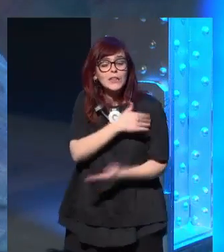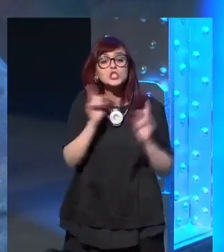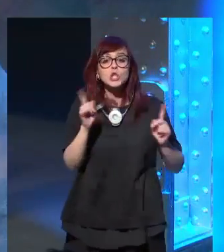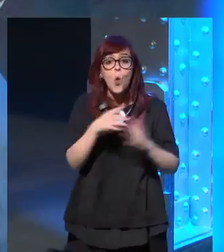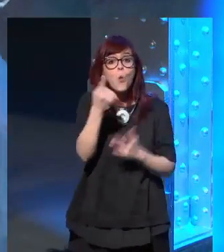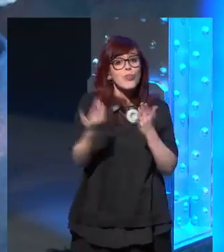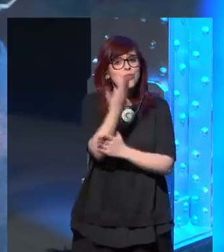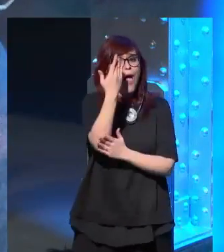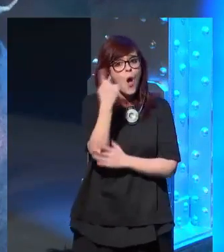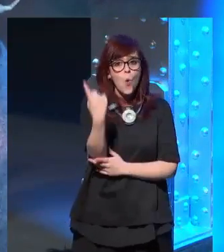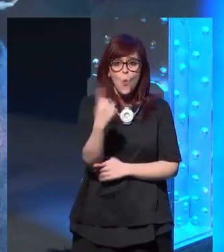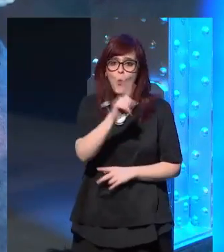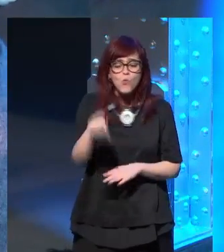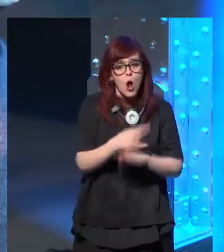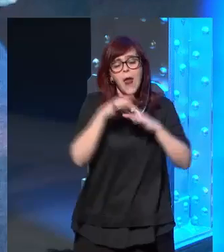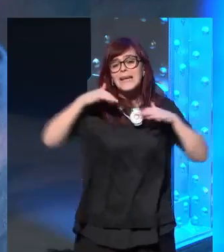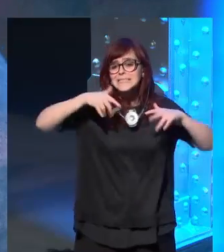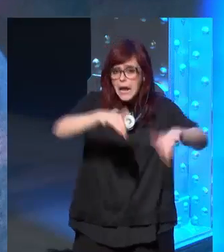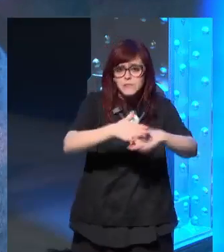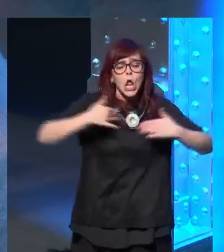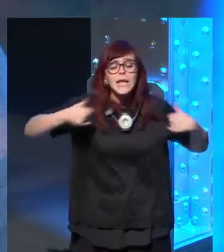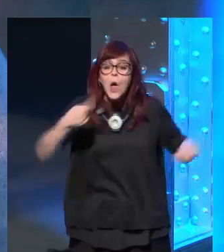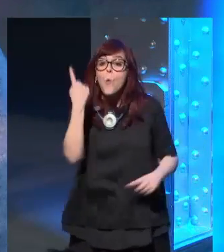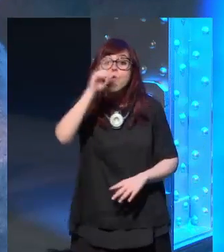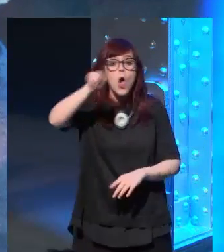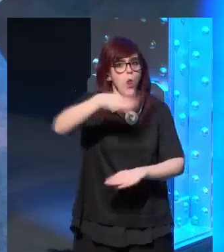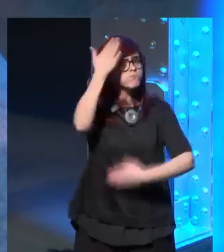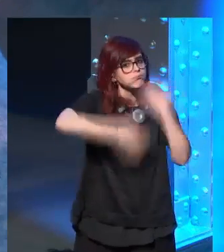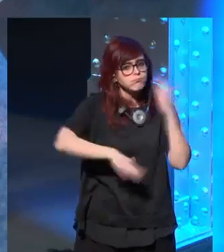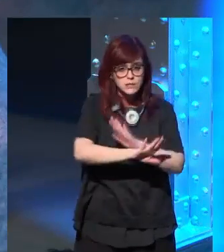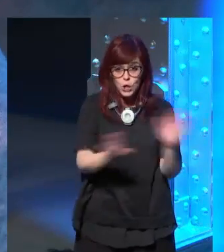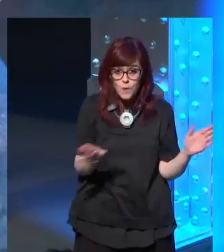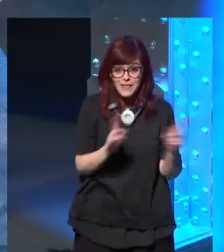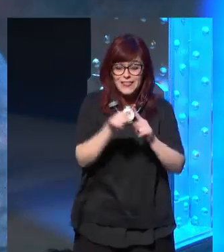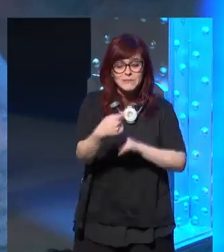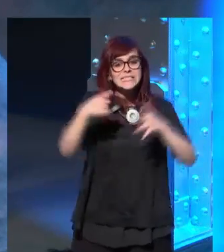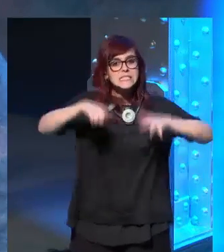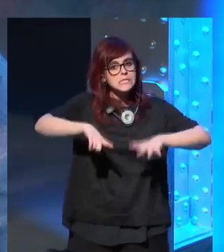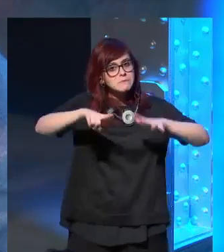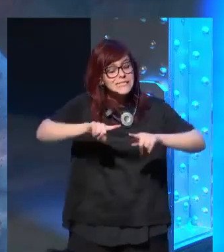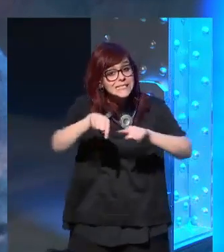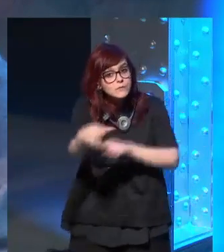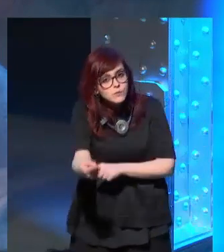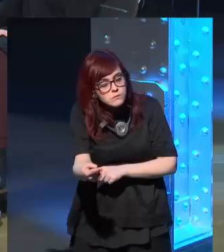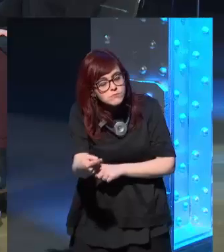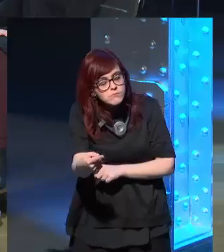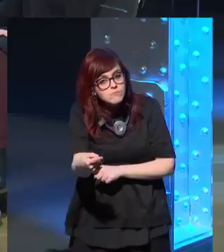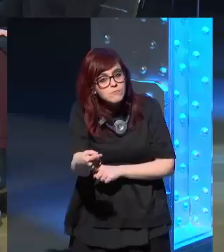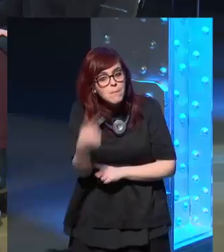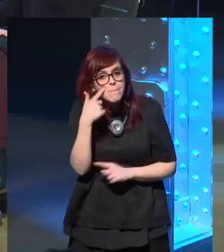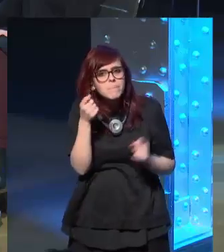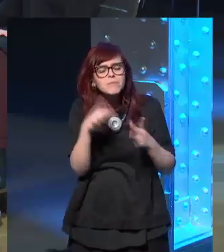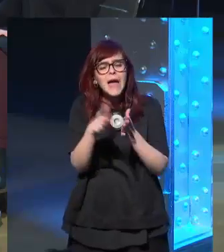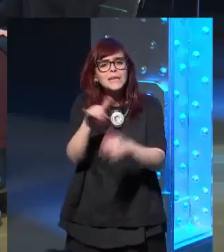on Snapchat and do what they wanted. 1 hour per day. And then after 6 months, it was put to a vote among the students, should we continue